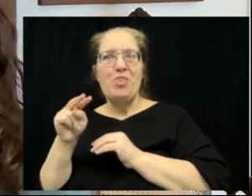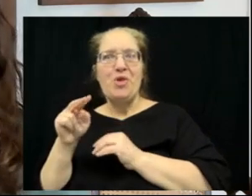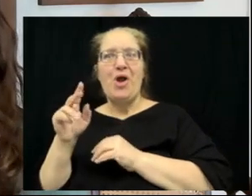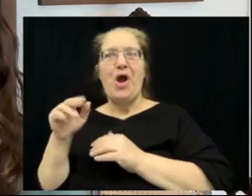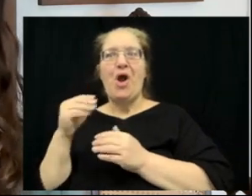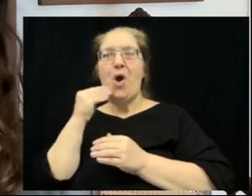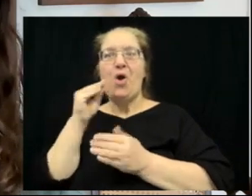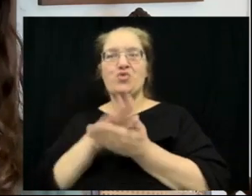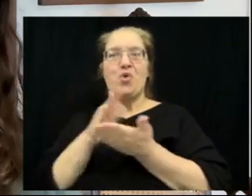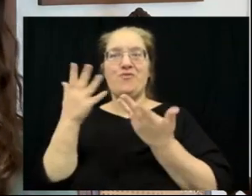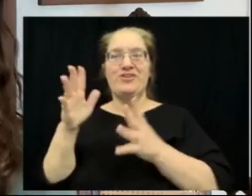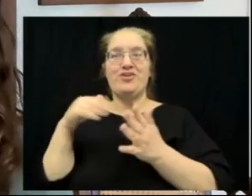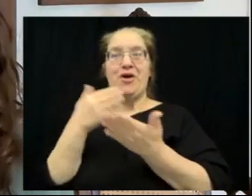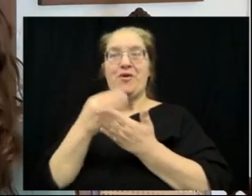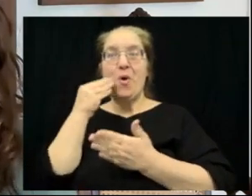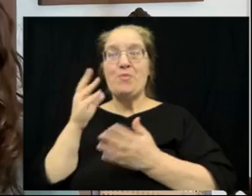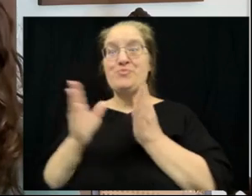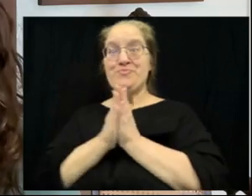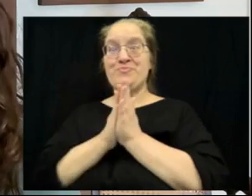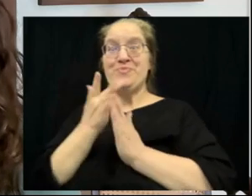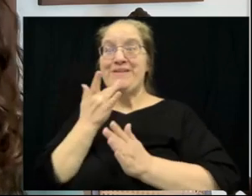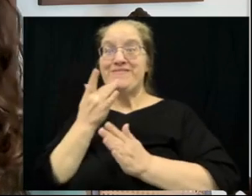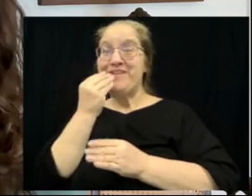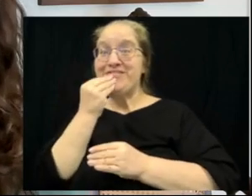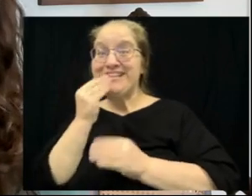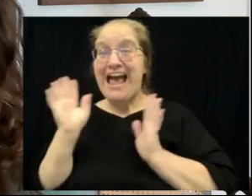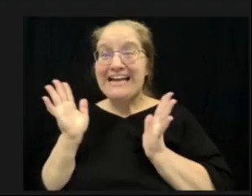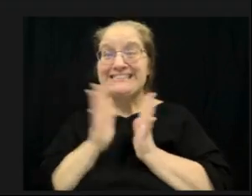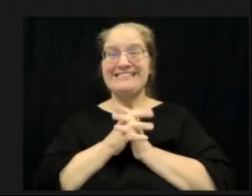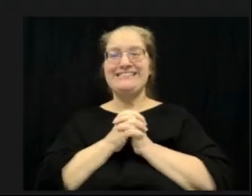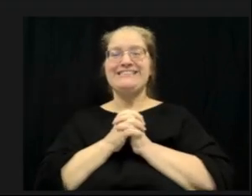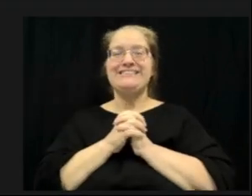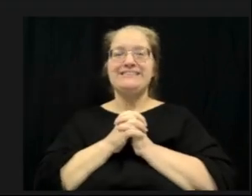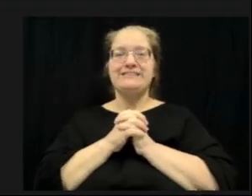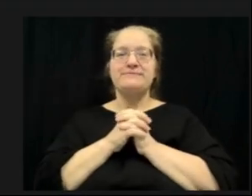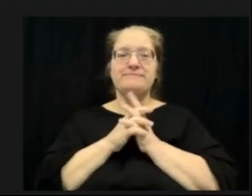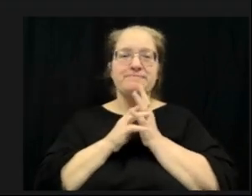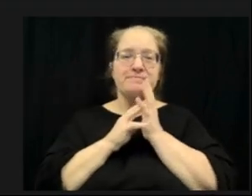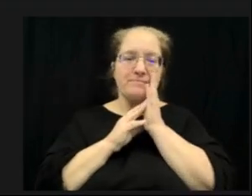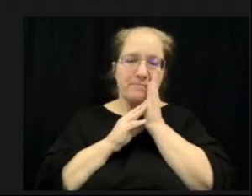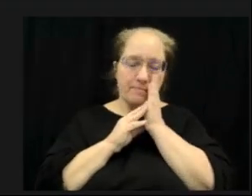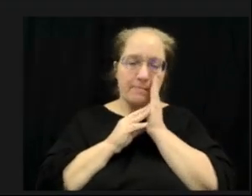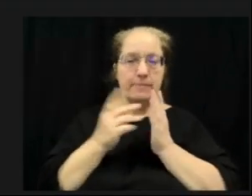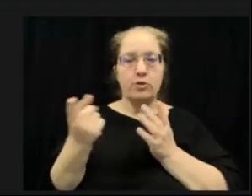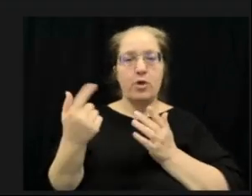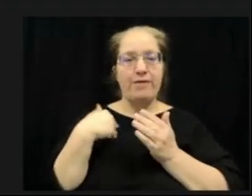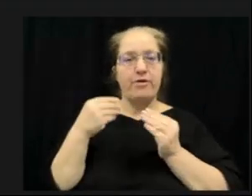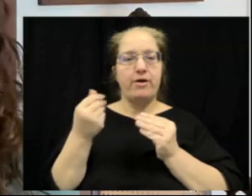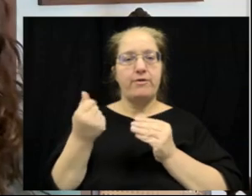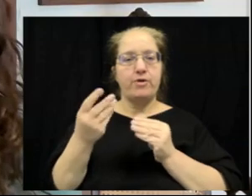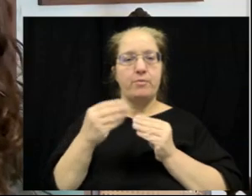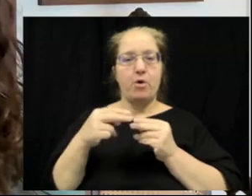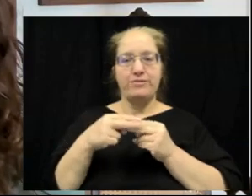from school. So, yeah. So I know you have a few more slides you'd like to share, and